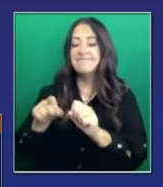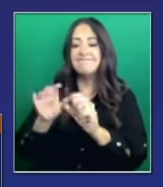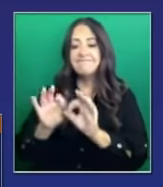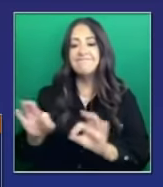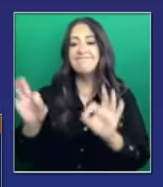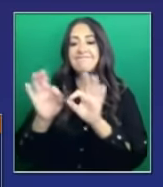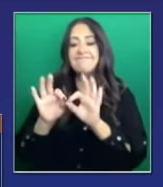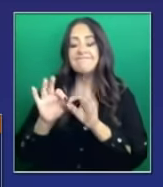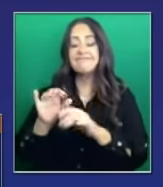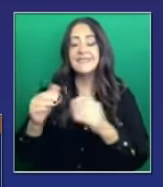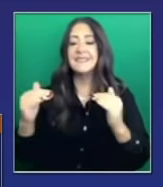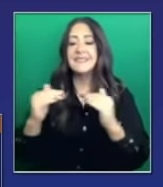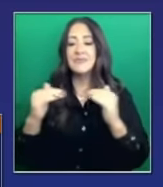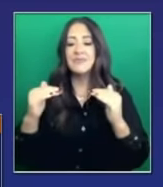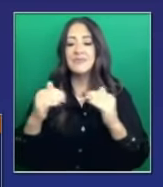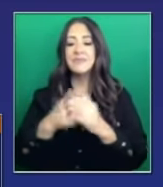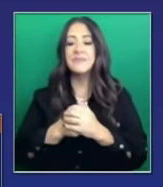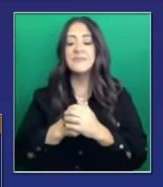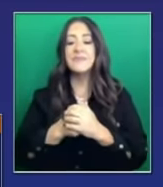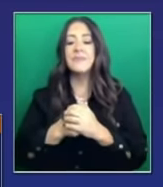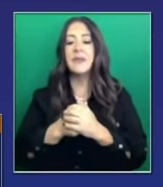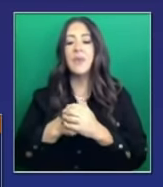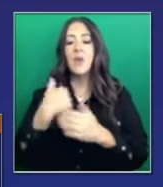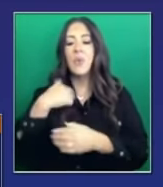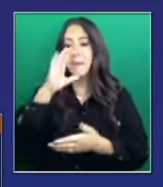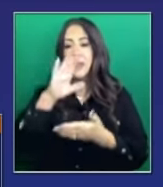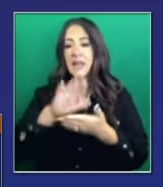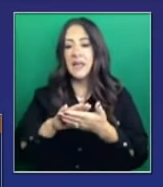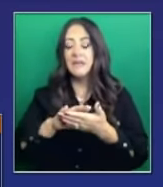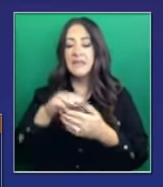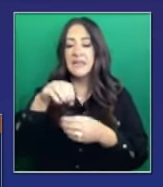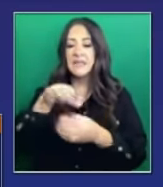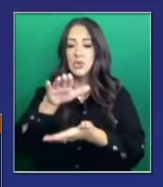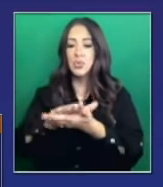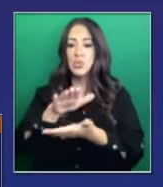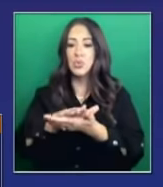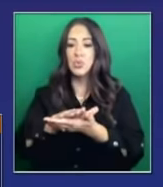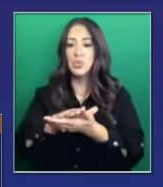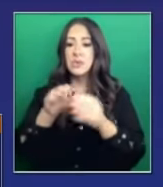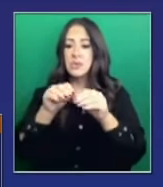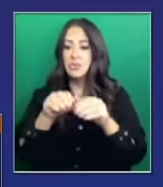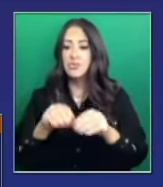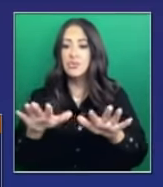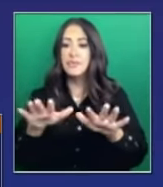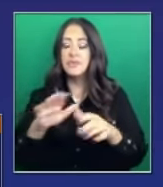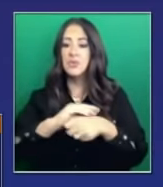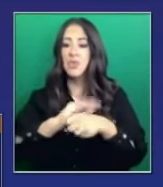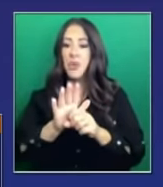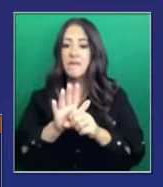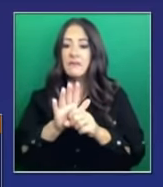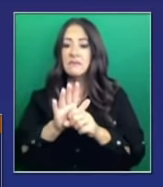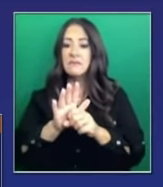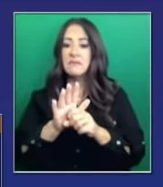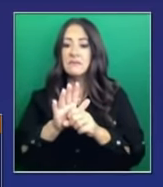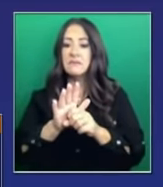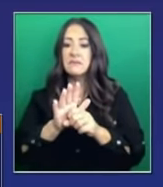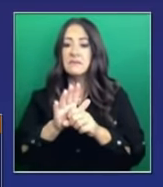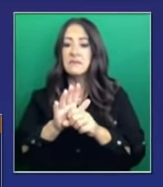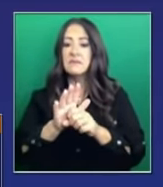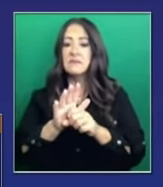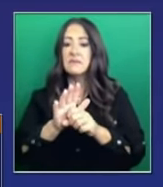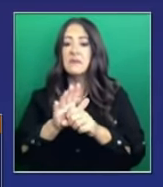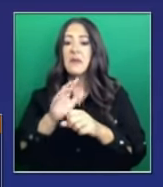can prevent transmissions in the school setting. Transmissions among and from younger students,